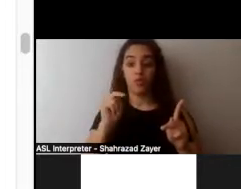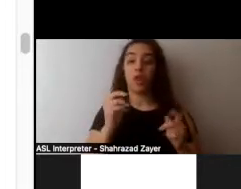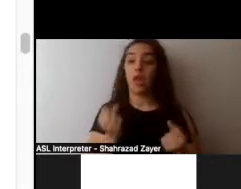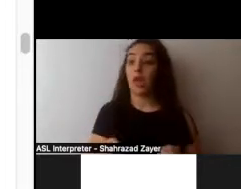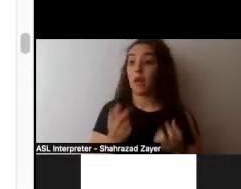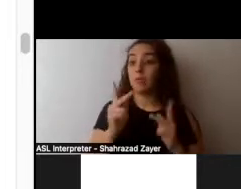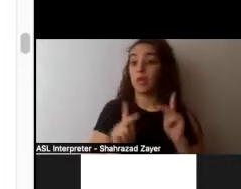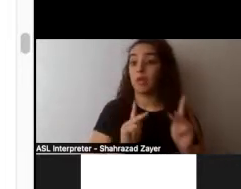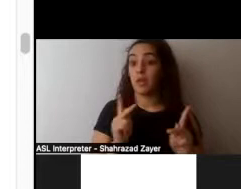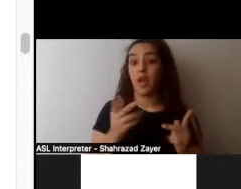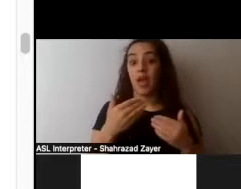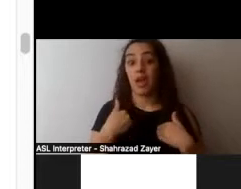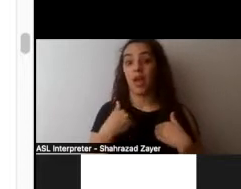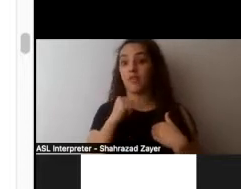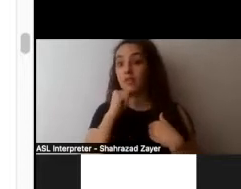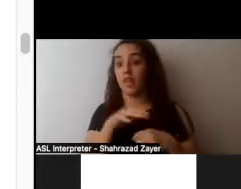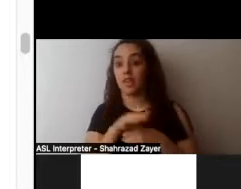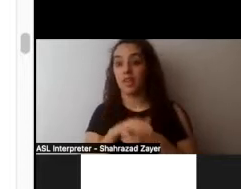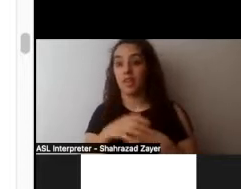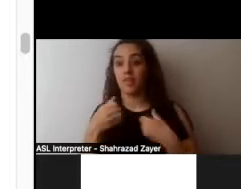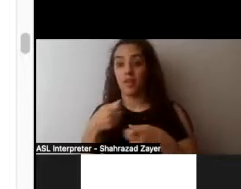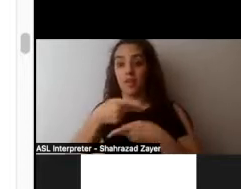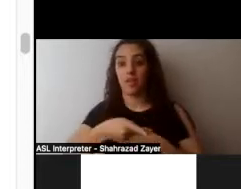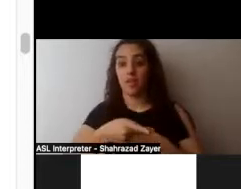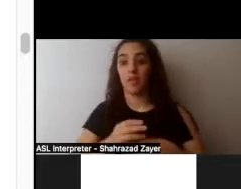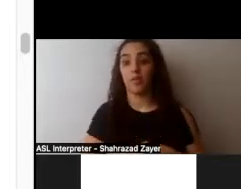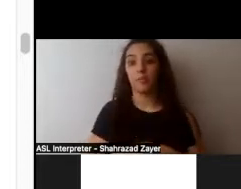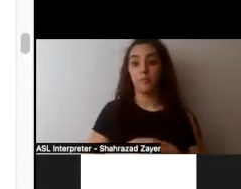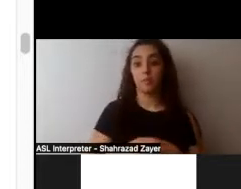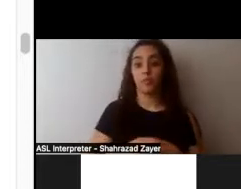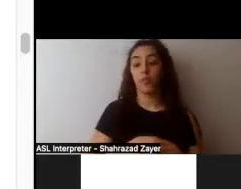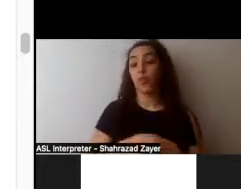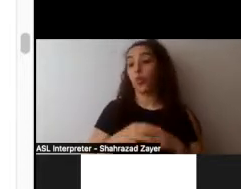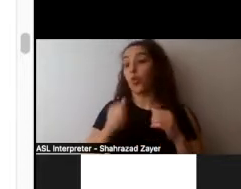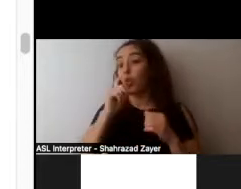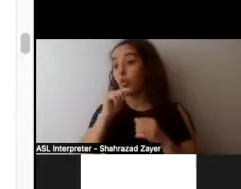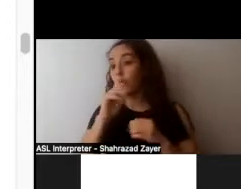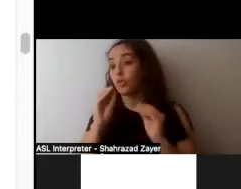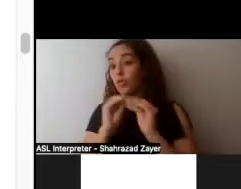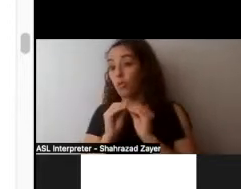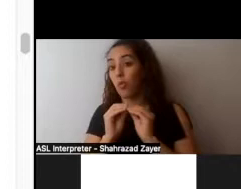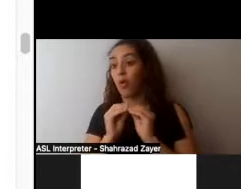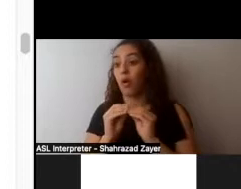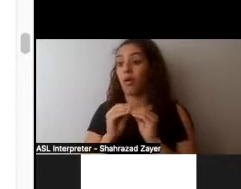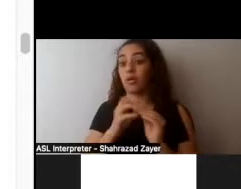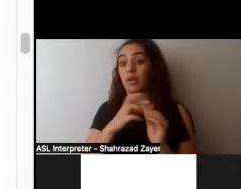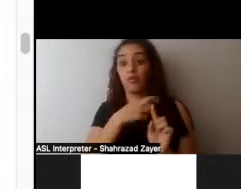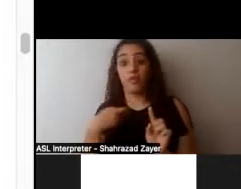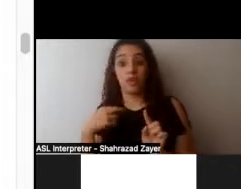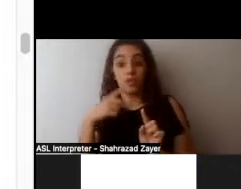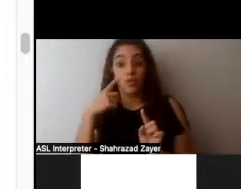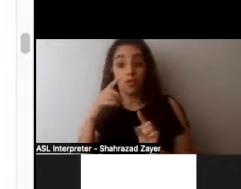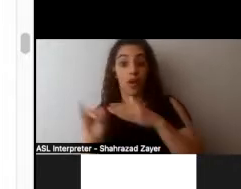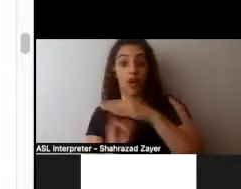or which communities and ethnicities are more vulnerable to social isolation and loneliness, or how many older adults are